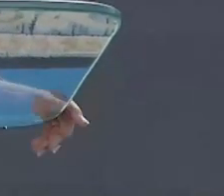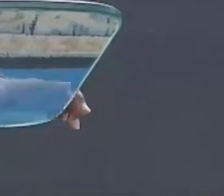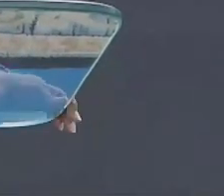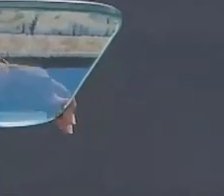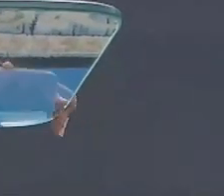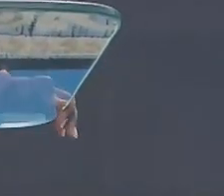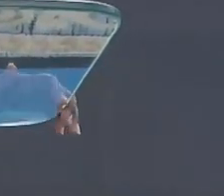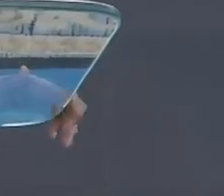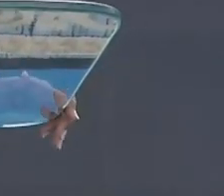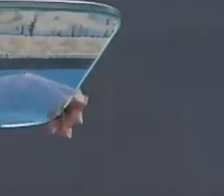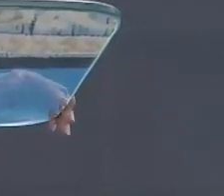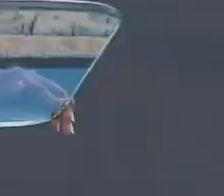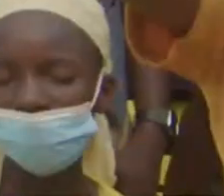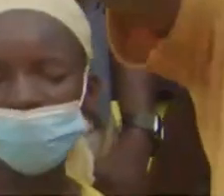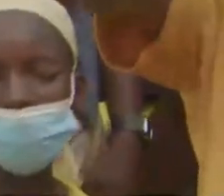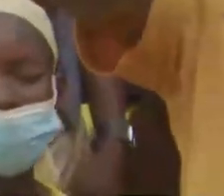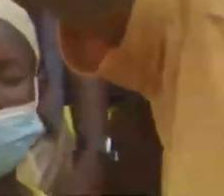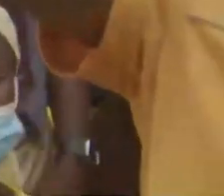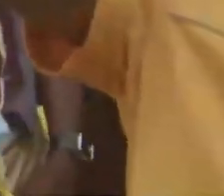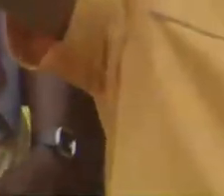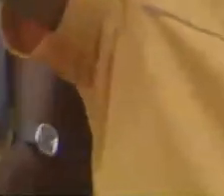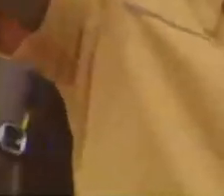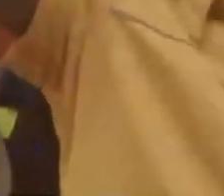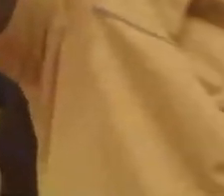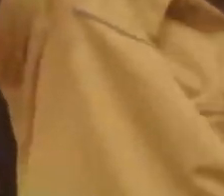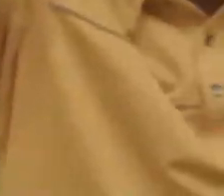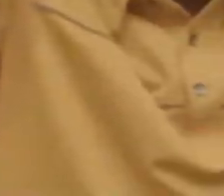their lives in Jesus' name.